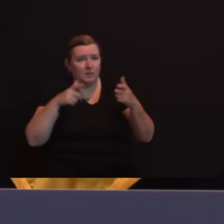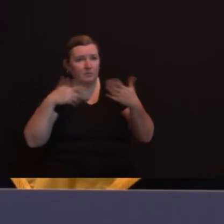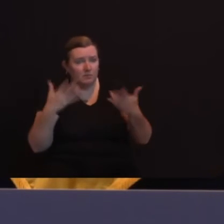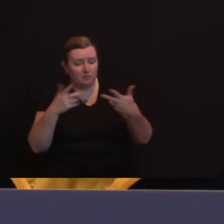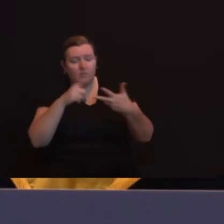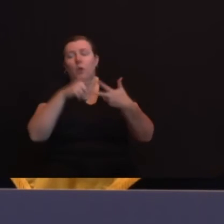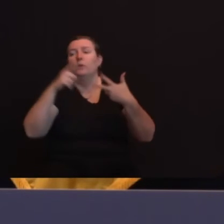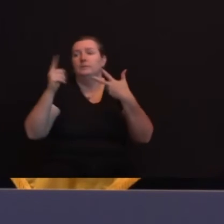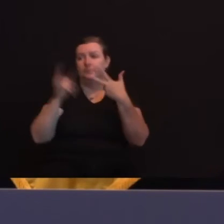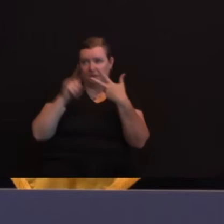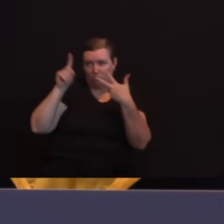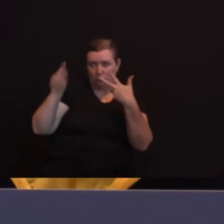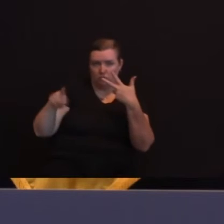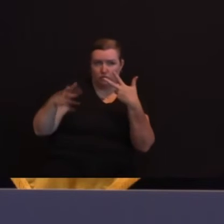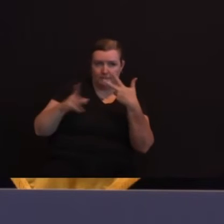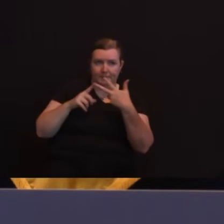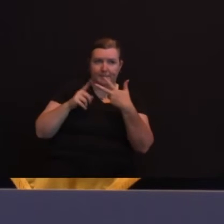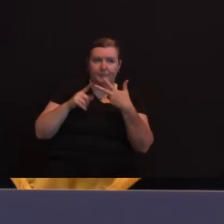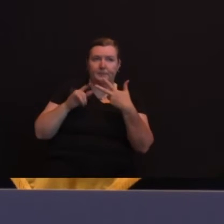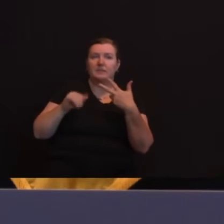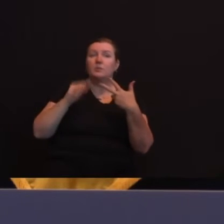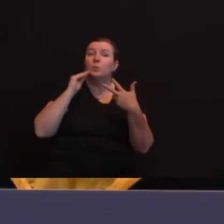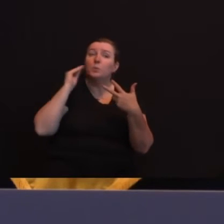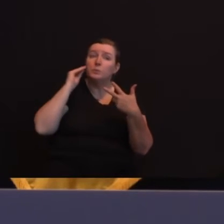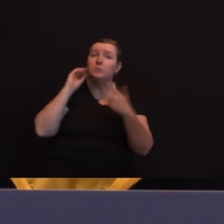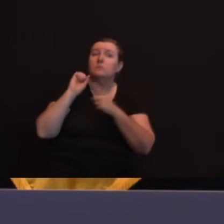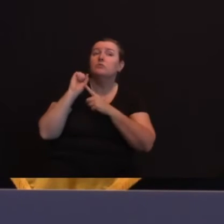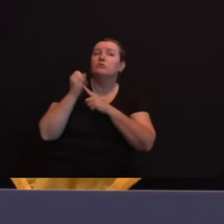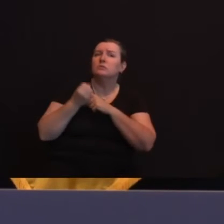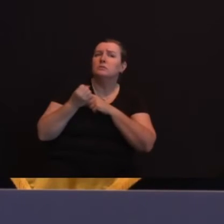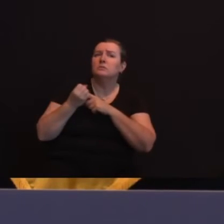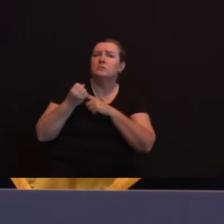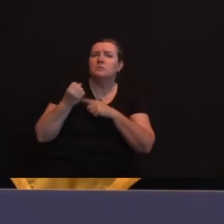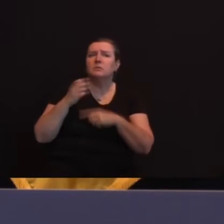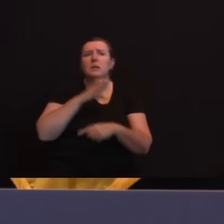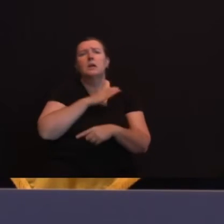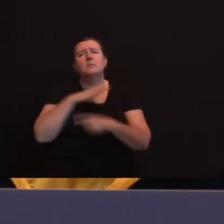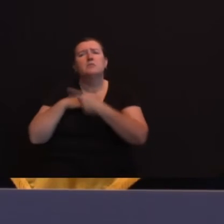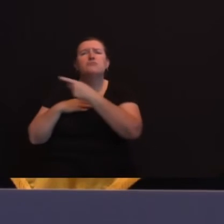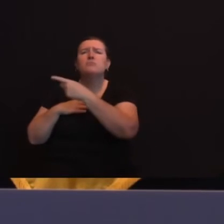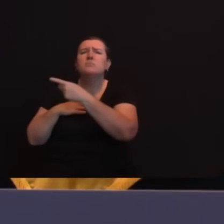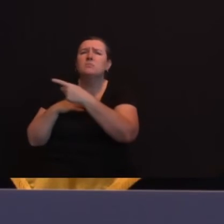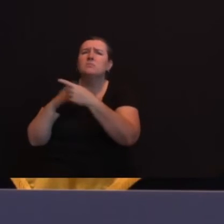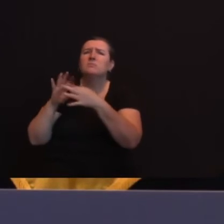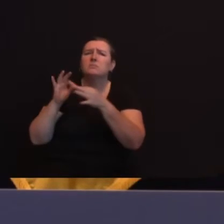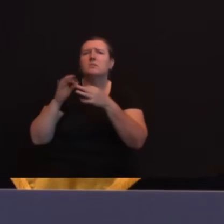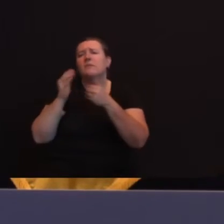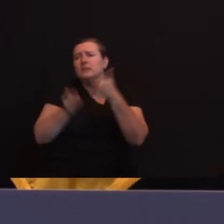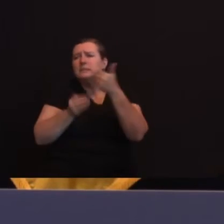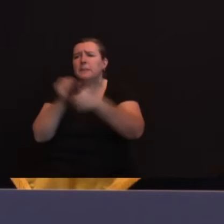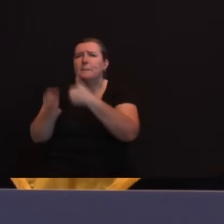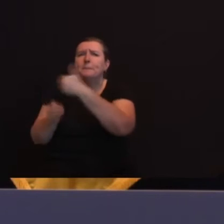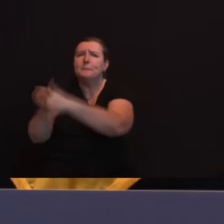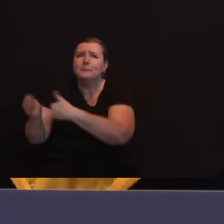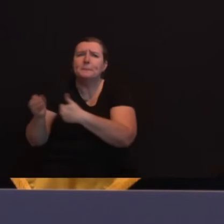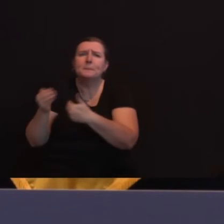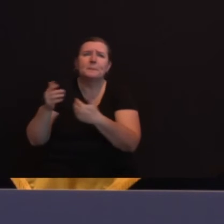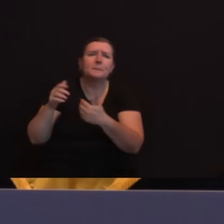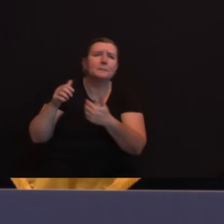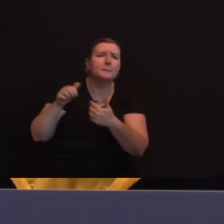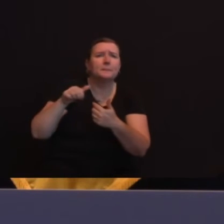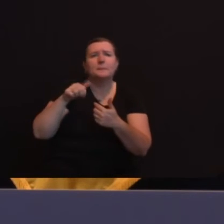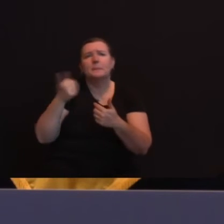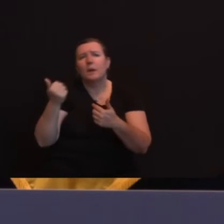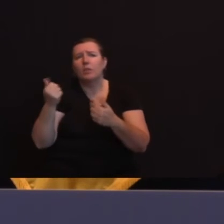home situation. Commissioner, you had talked a lot about steps that were taken, but are you guys considering other additional steps to try